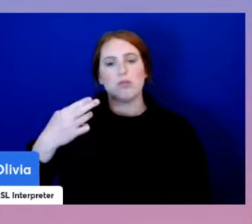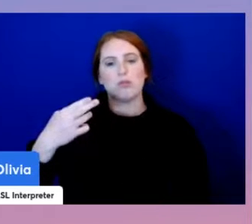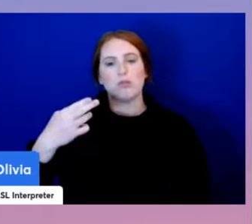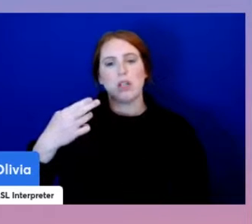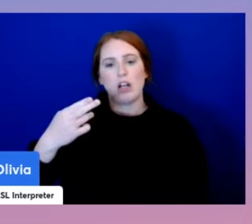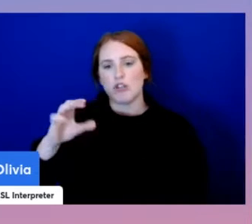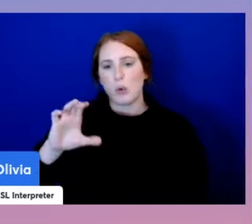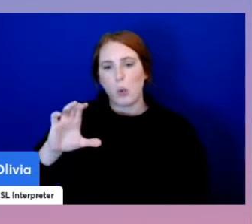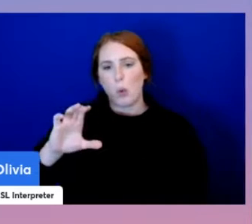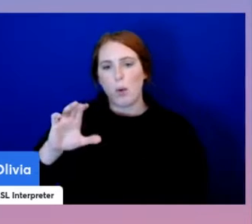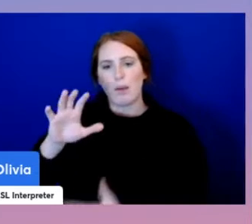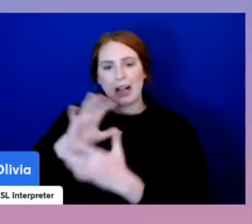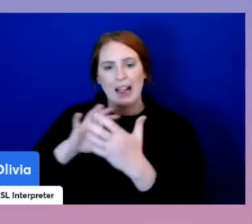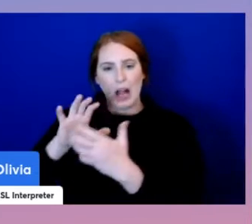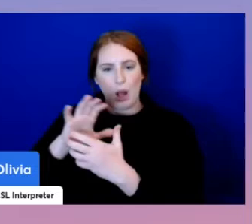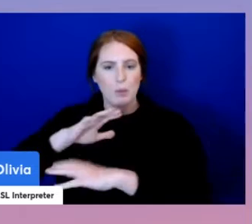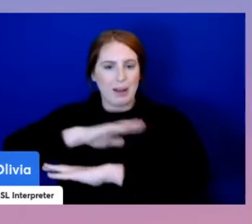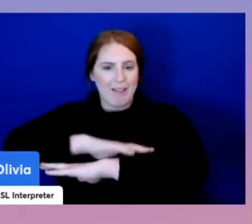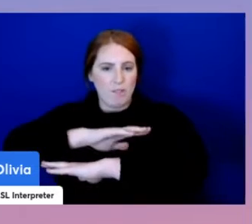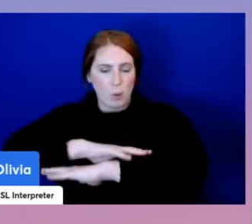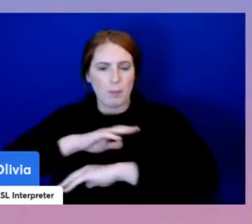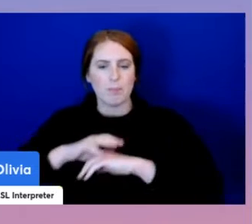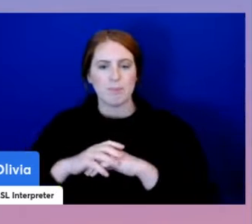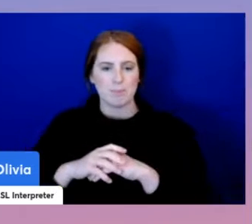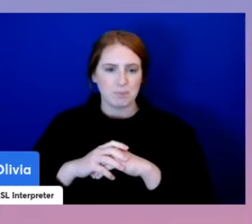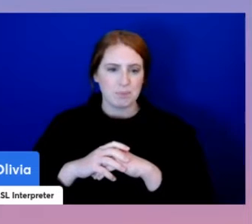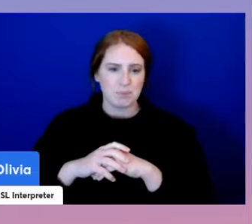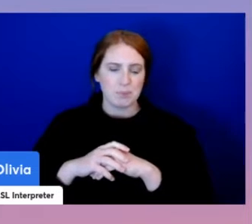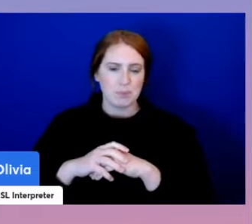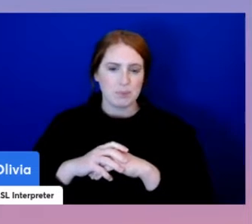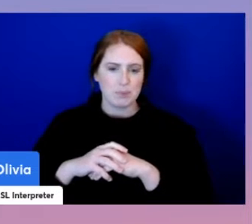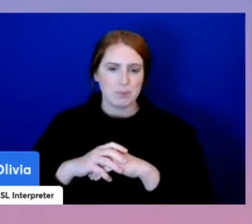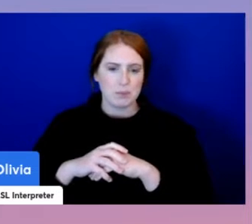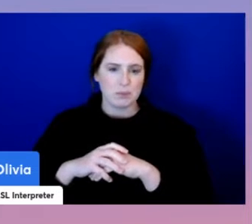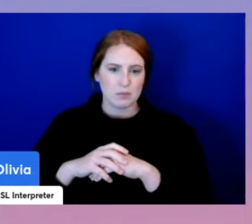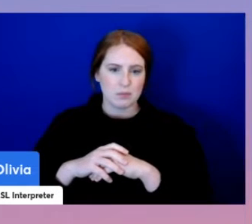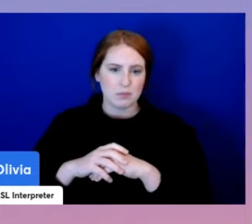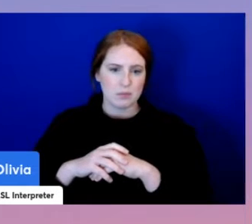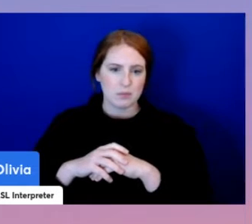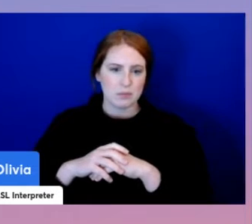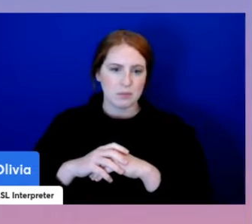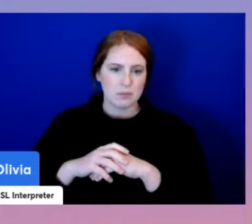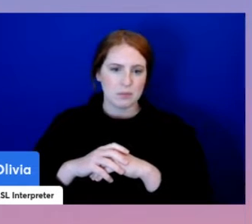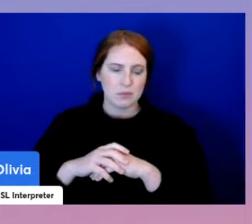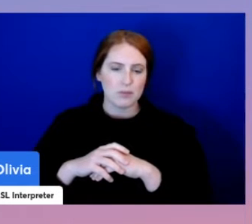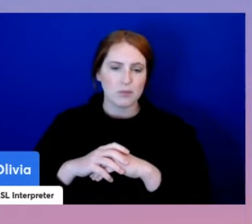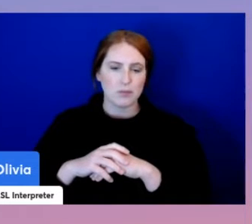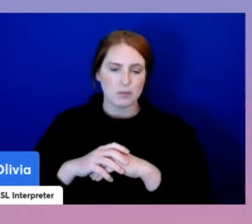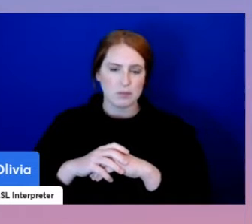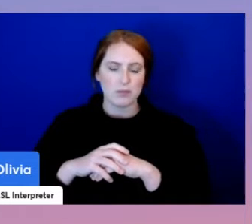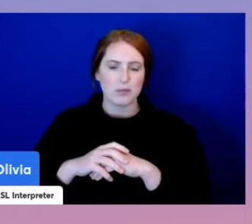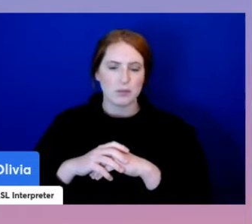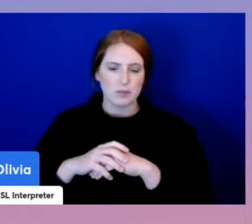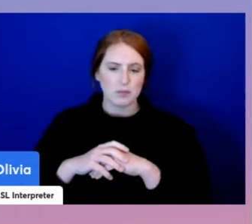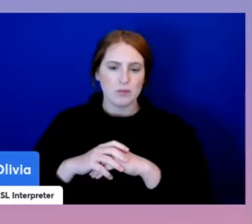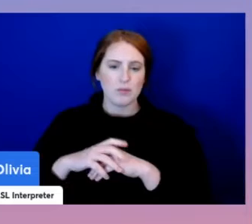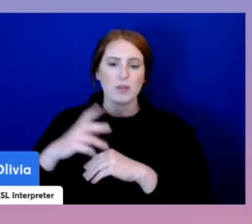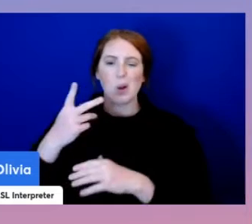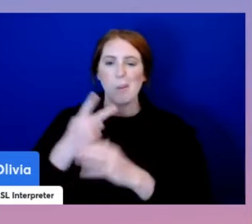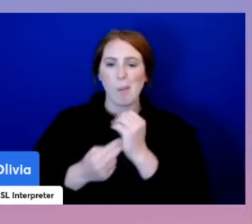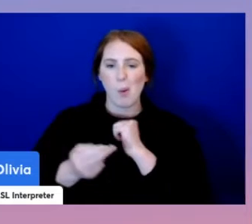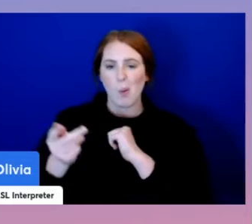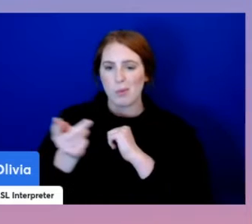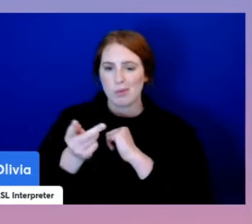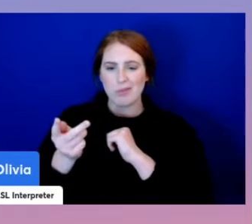on cloud, Vault on cloud, or another part on the server is Vault the server. But both are have